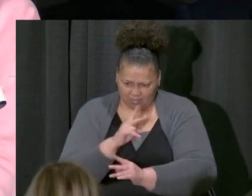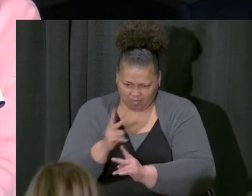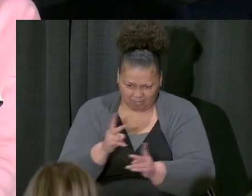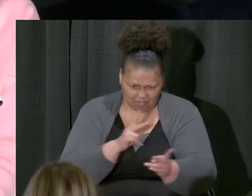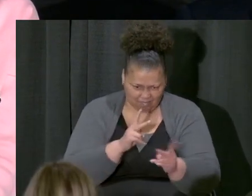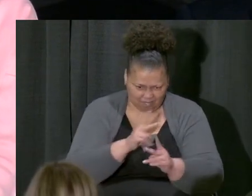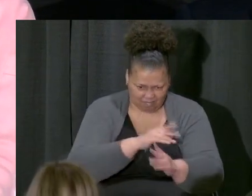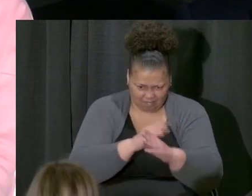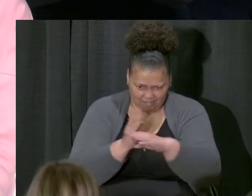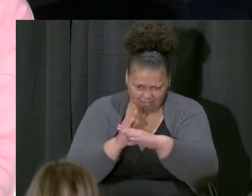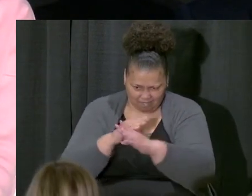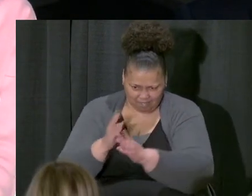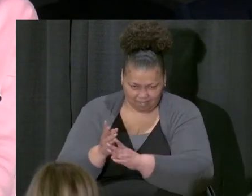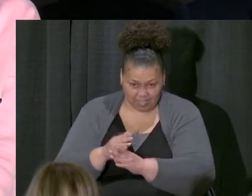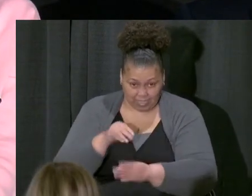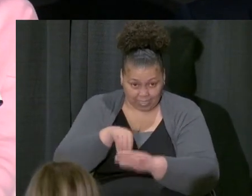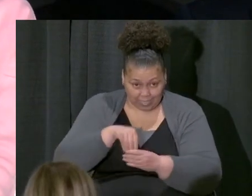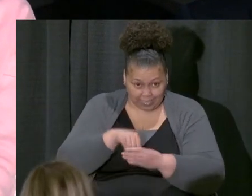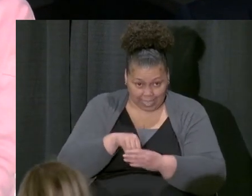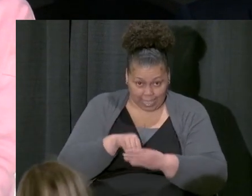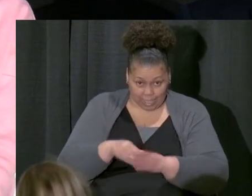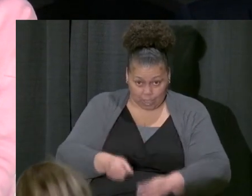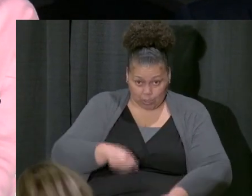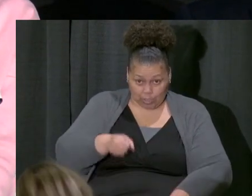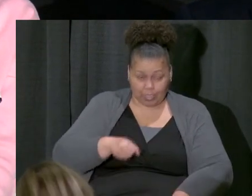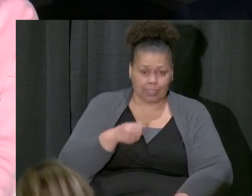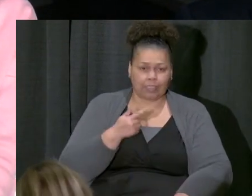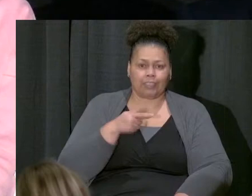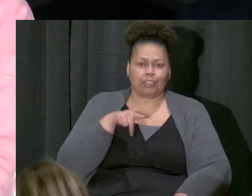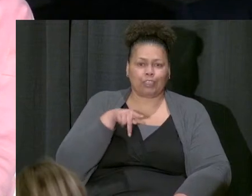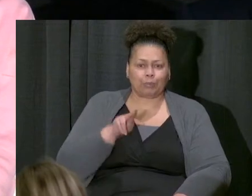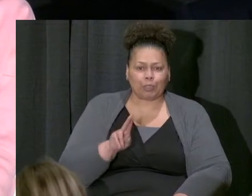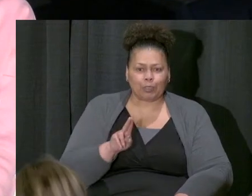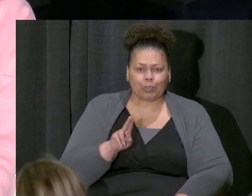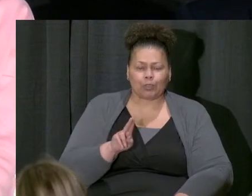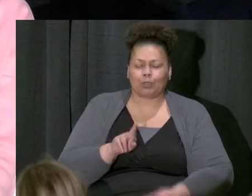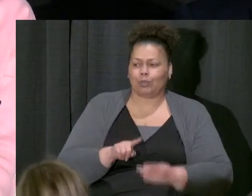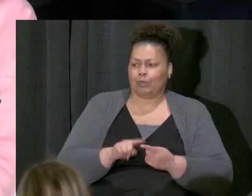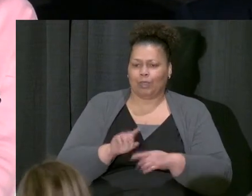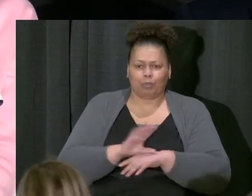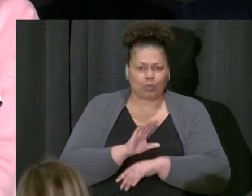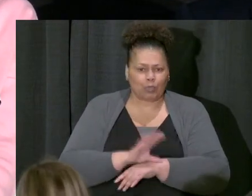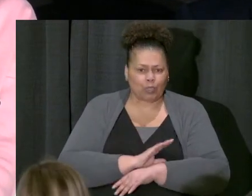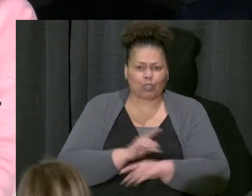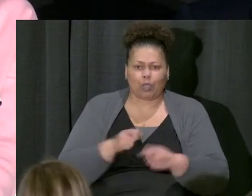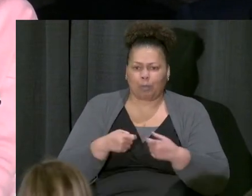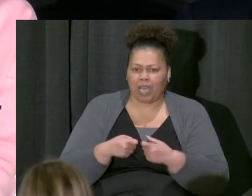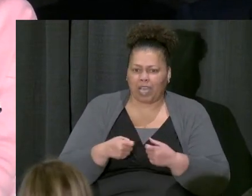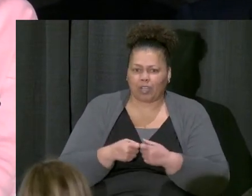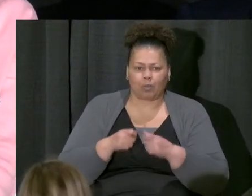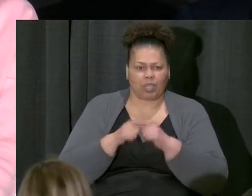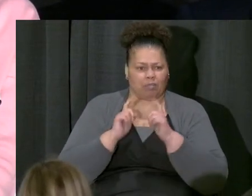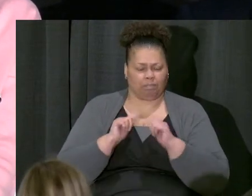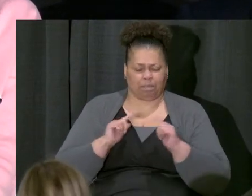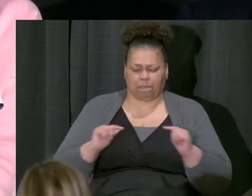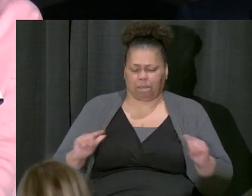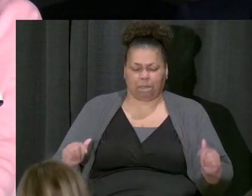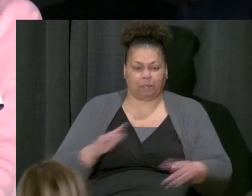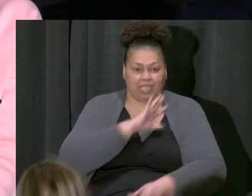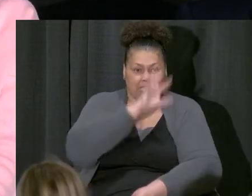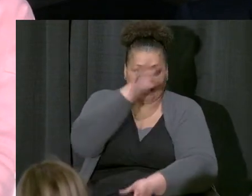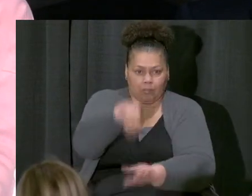pedestrians. And inside the suitcase, we have GPU and a computer, battery, motors, things like that.